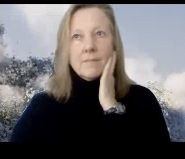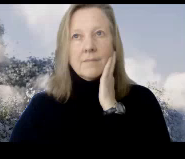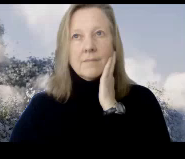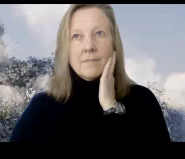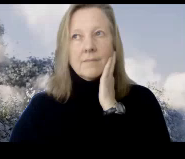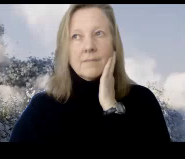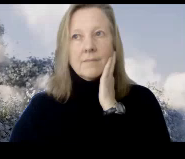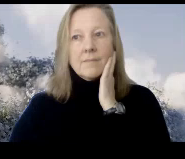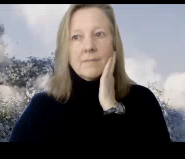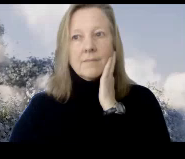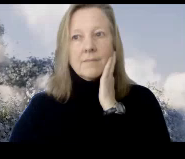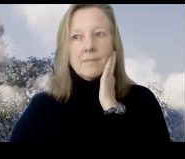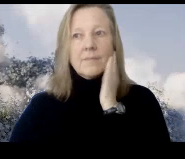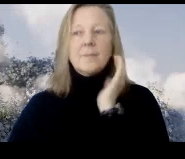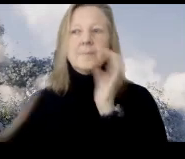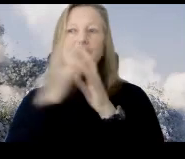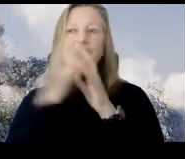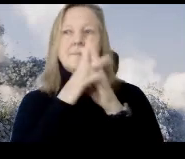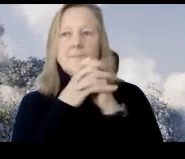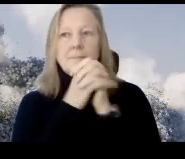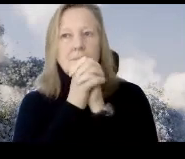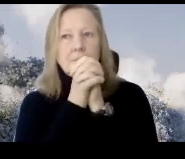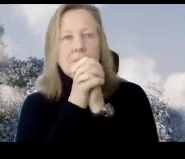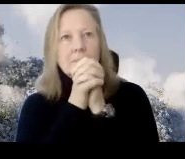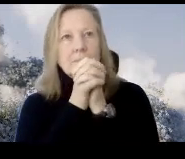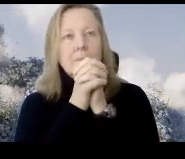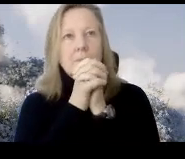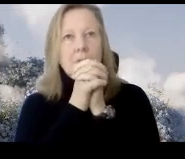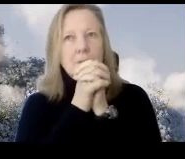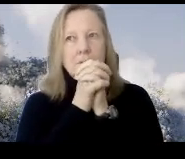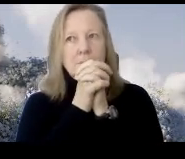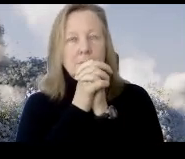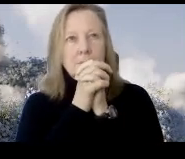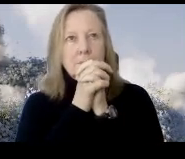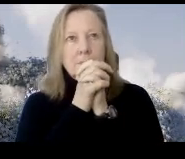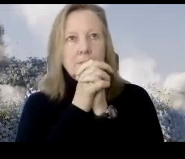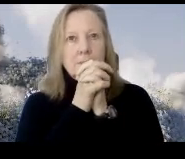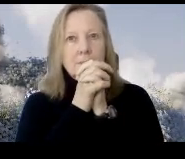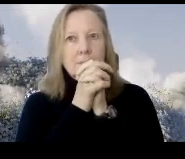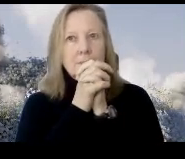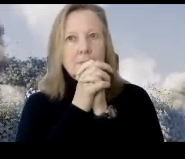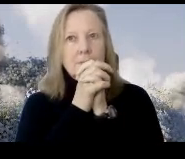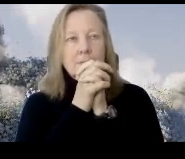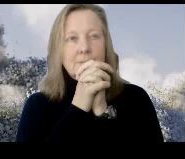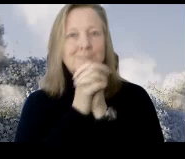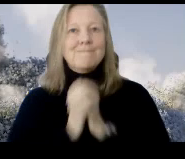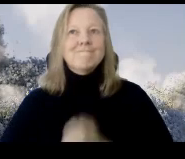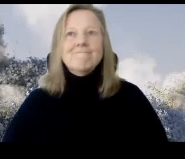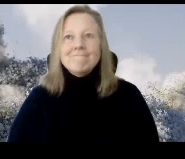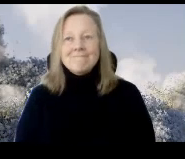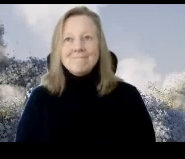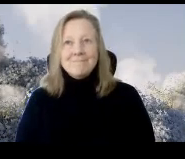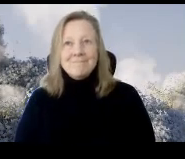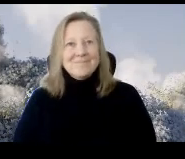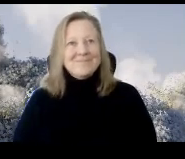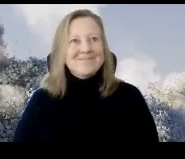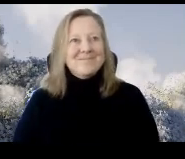Okay, let's try Mohammed. Mohammed, if you can hear us, yes, you can speak. My mic